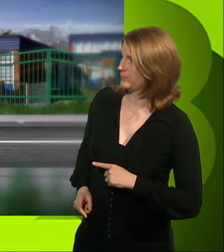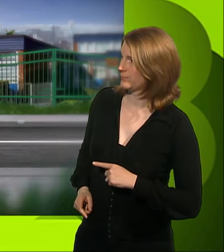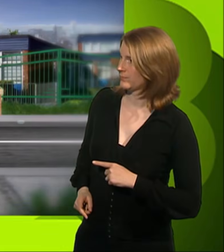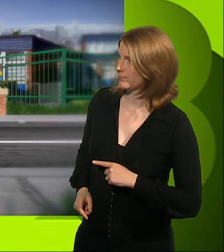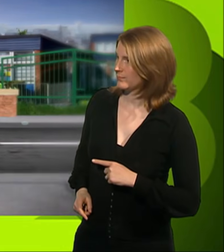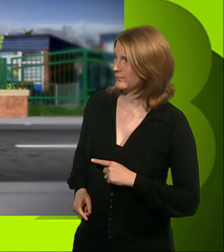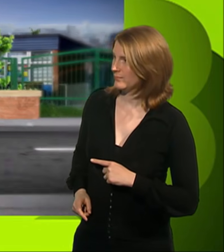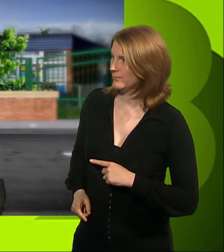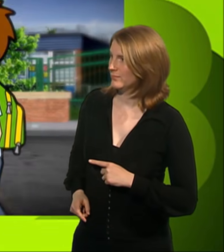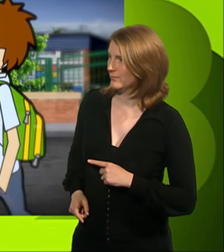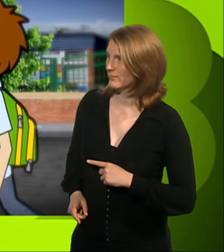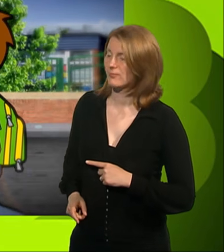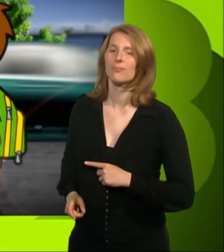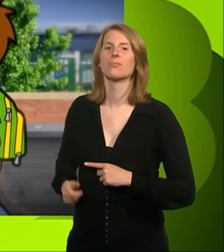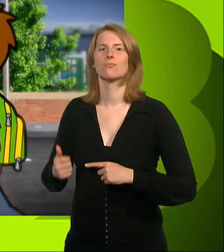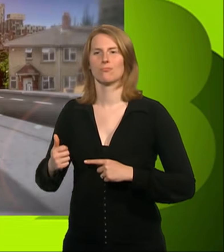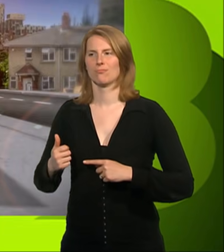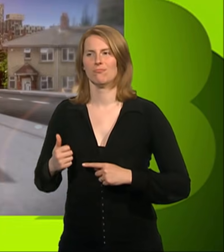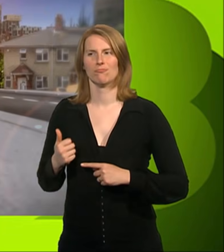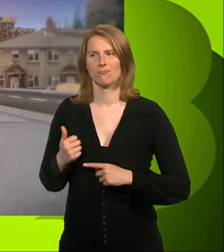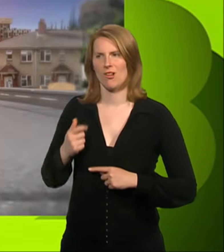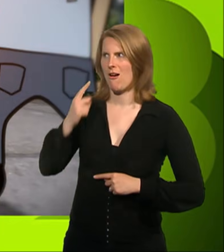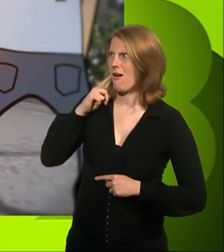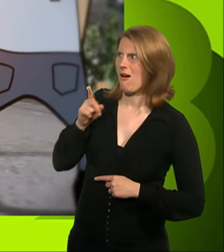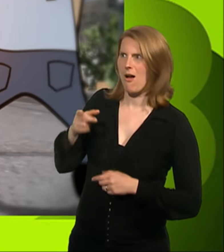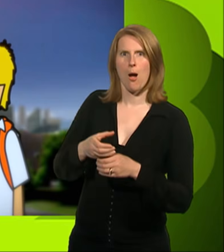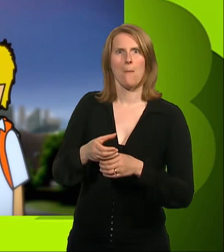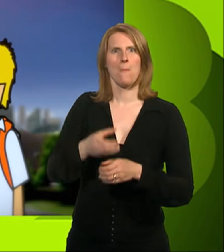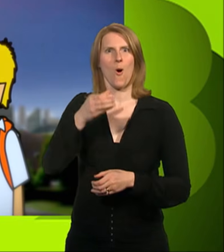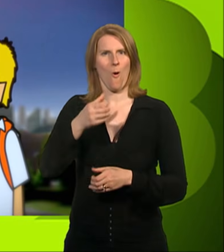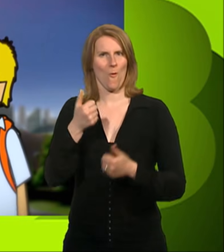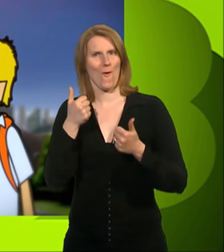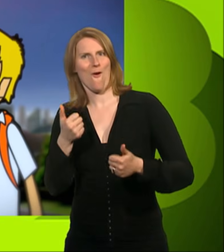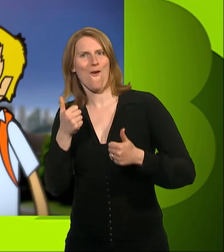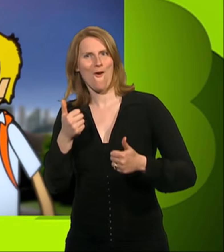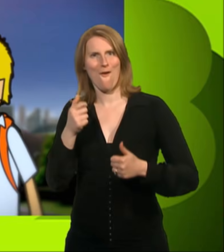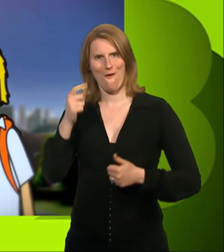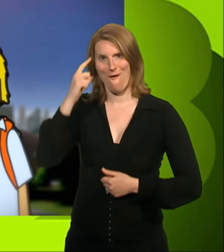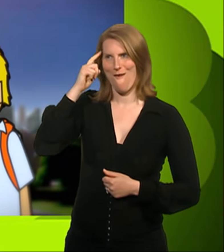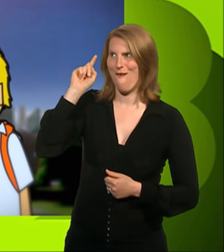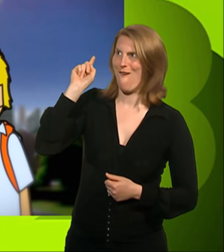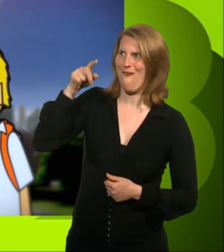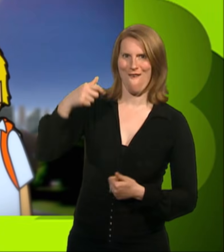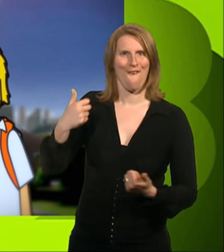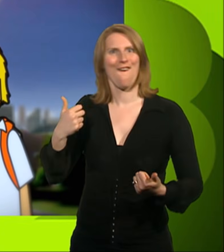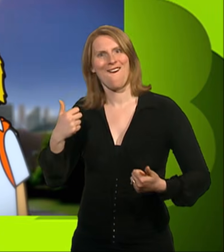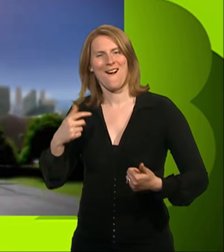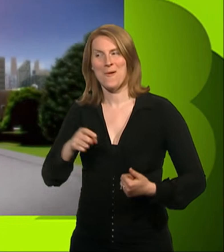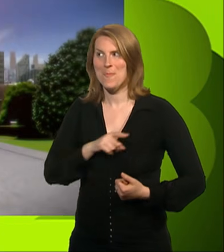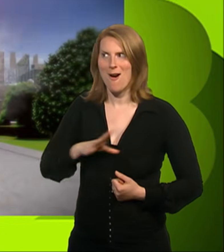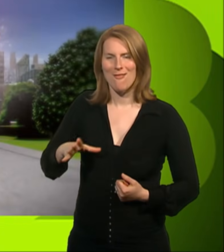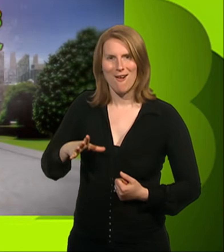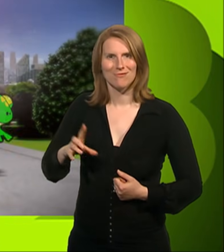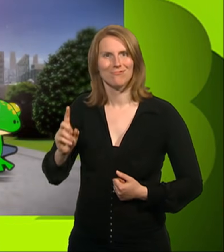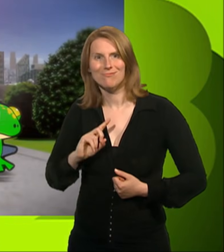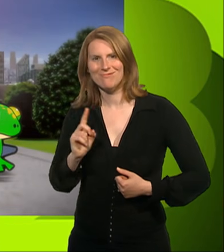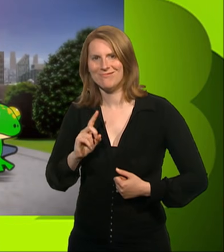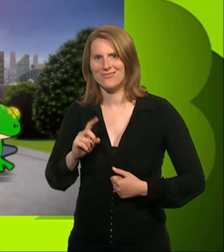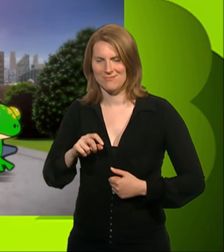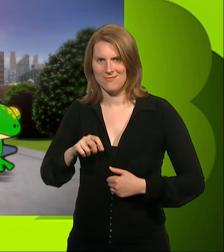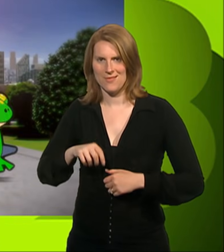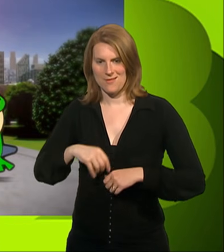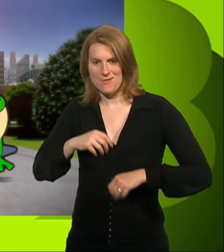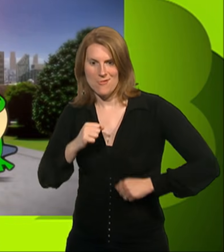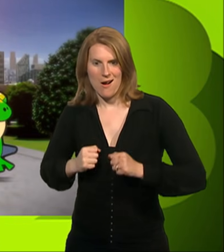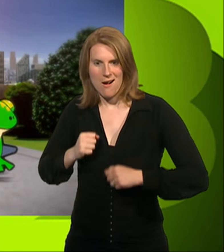Charlie was on his way home from school with his cousin. They saw some bollards up ahead and had a great idea. That explains the light bulbs then. They were going